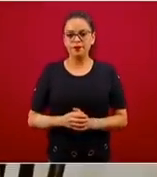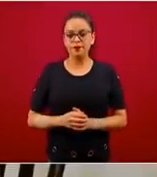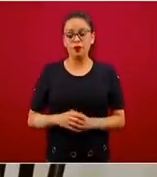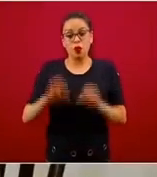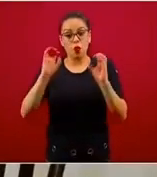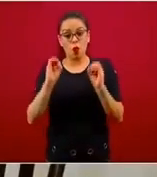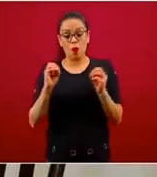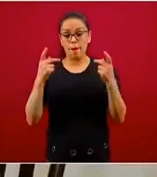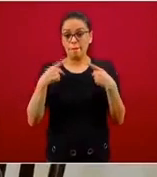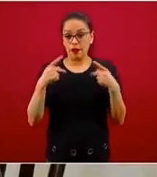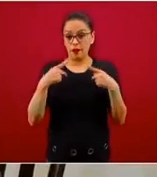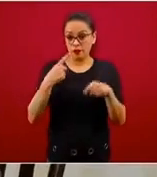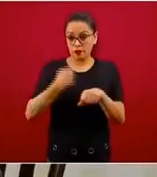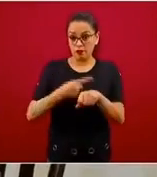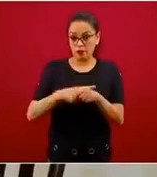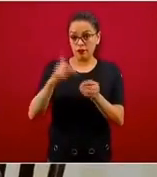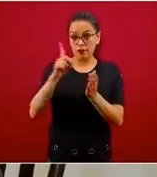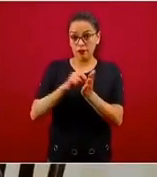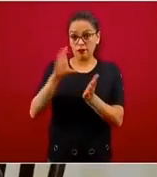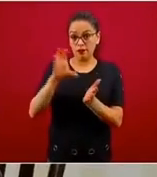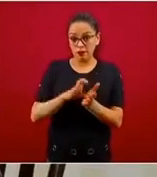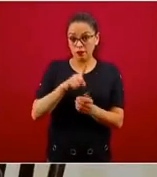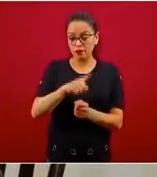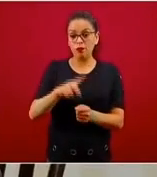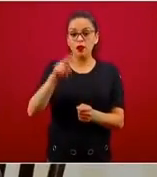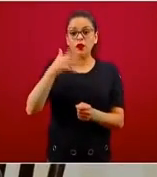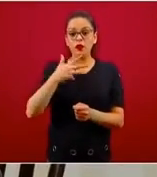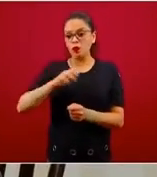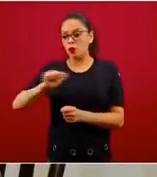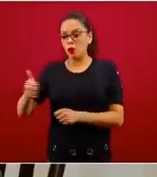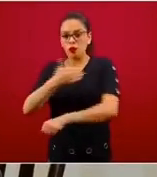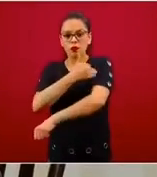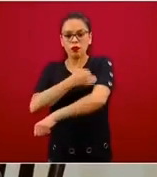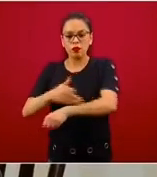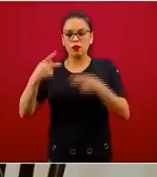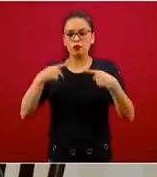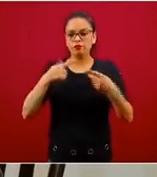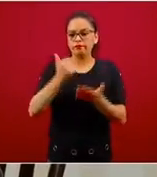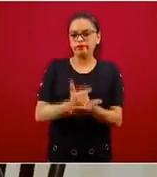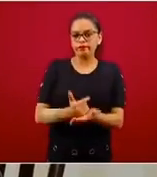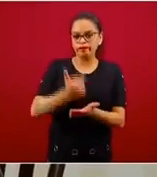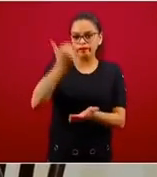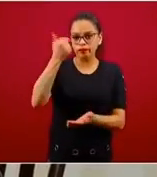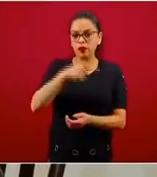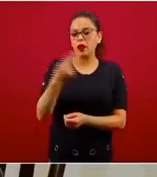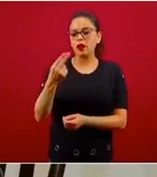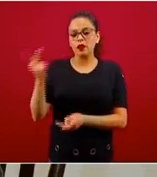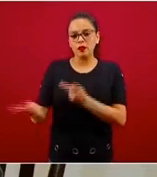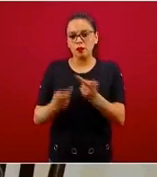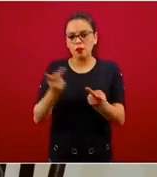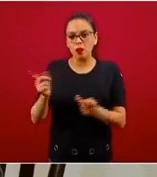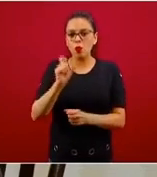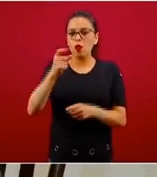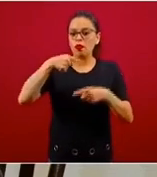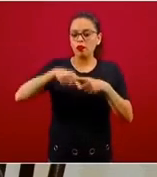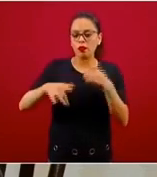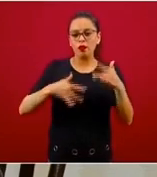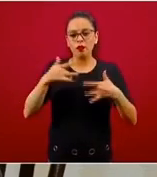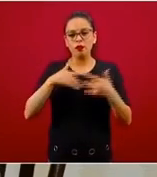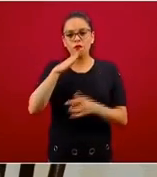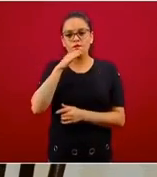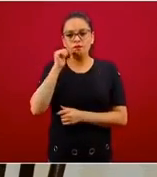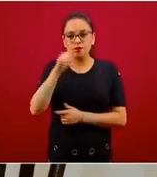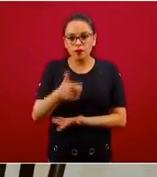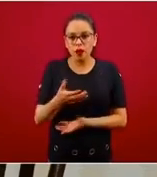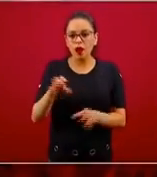y Or a if it's alguien someone who grave lives para with poder somebody else explicar who cuándo has a empezaron los disability, síntomas, they can talk poderle about dar when